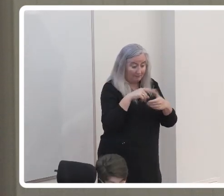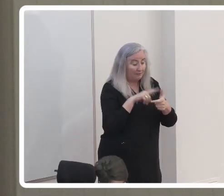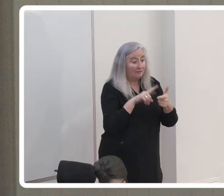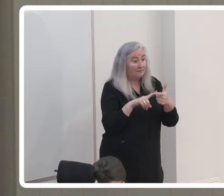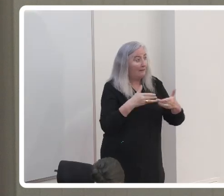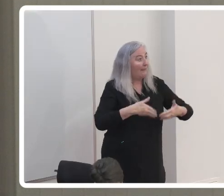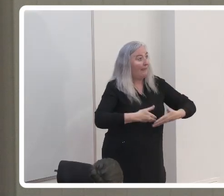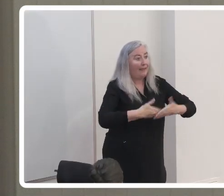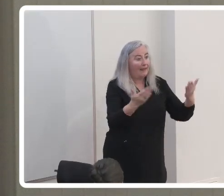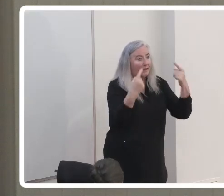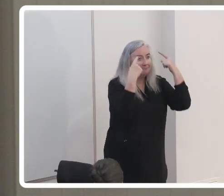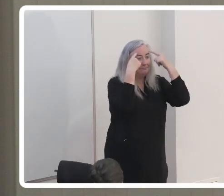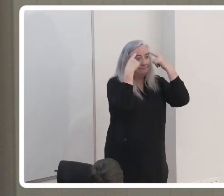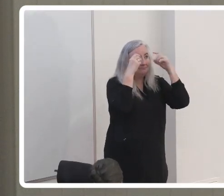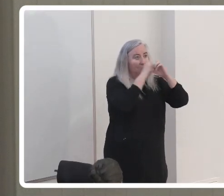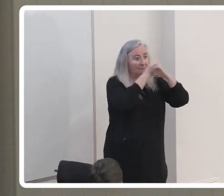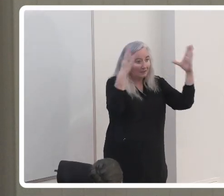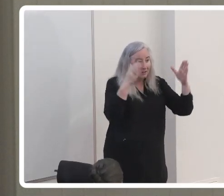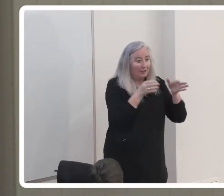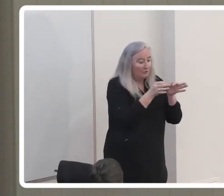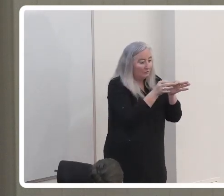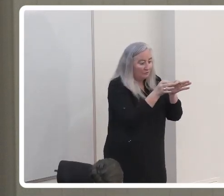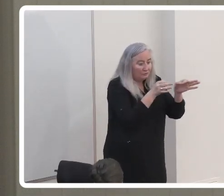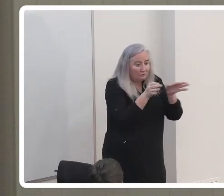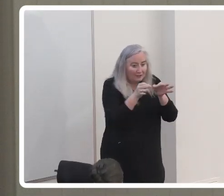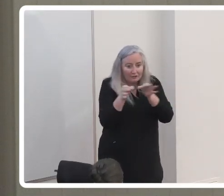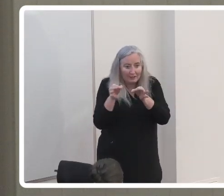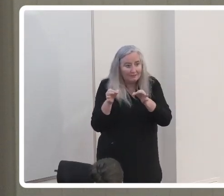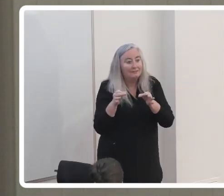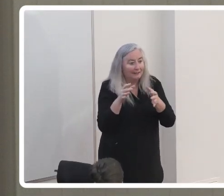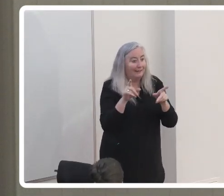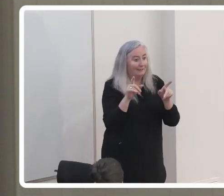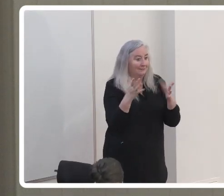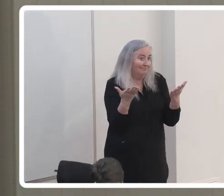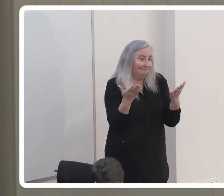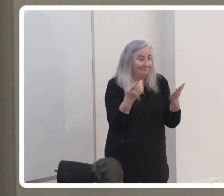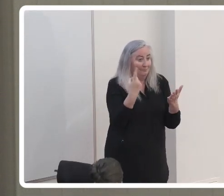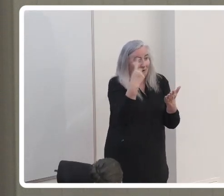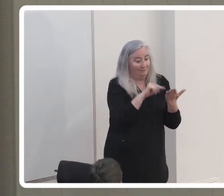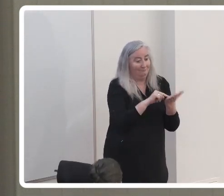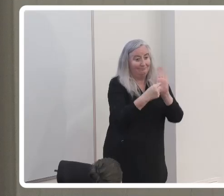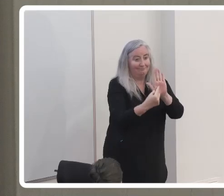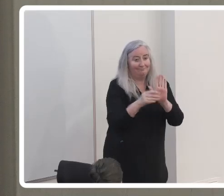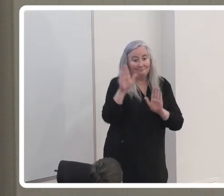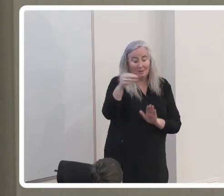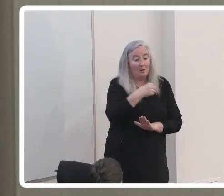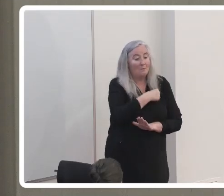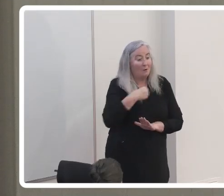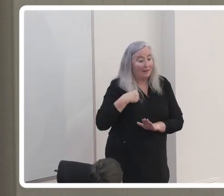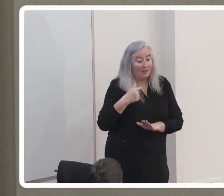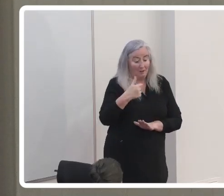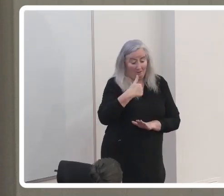context in mind when choosing a strategy on the case of Poland. So in our case, our chosen course of action